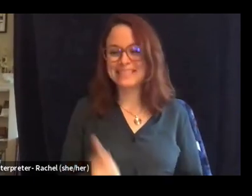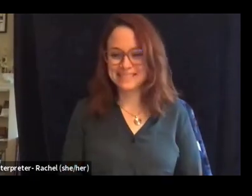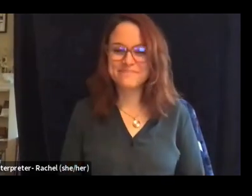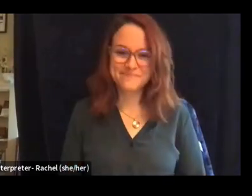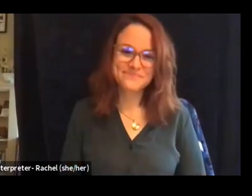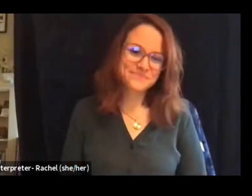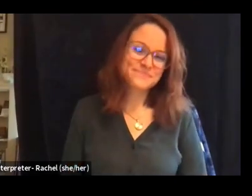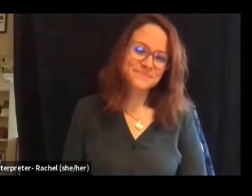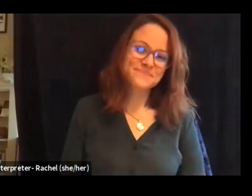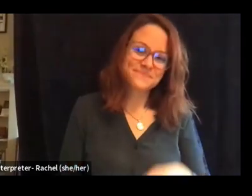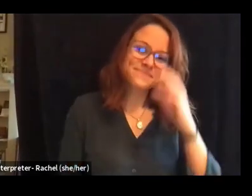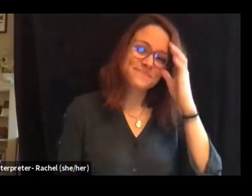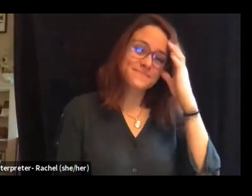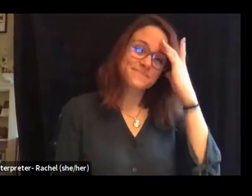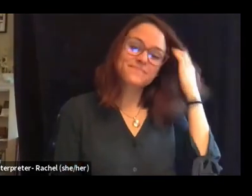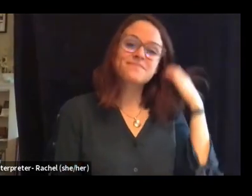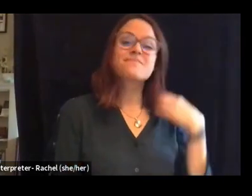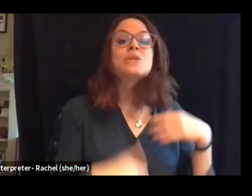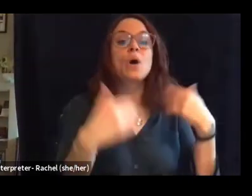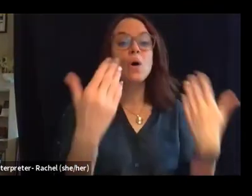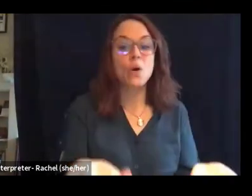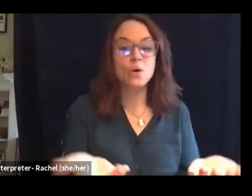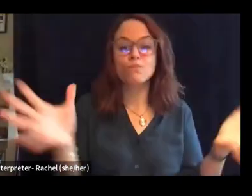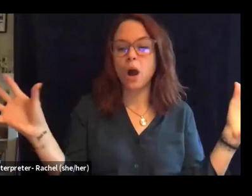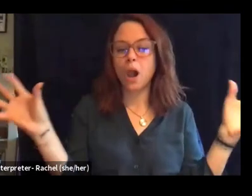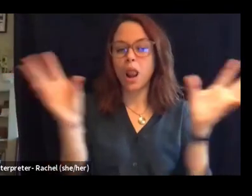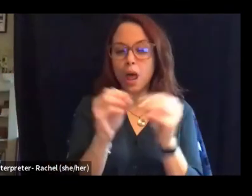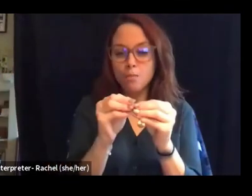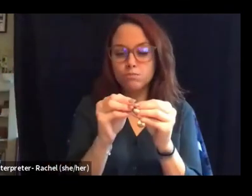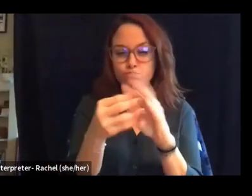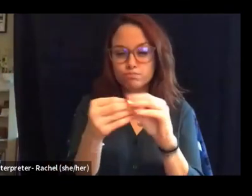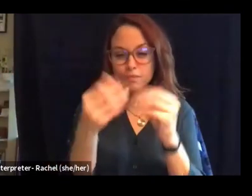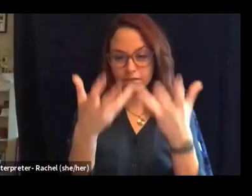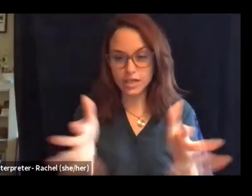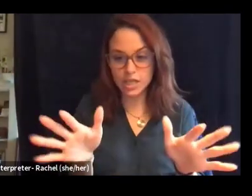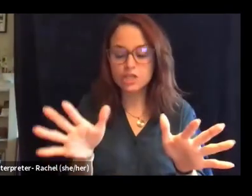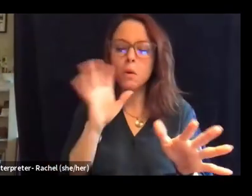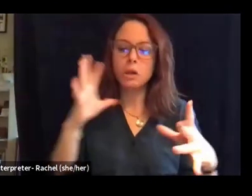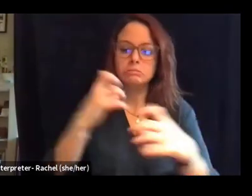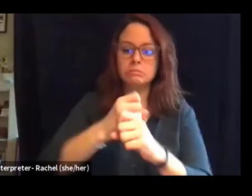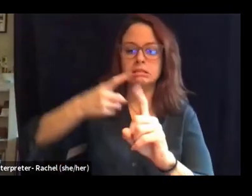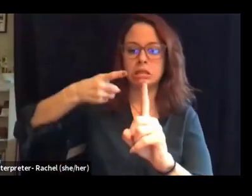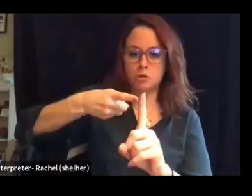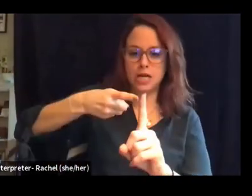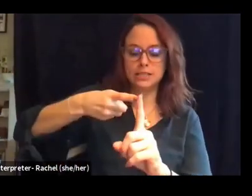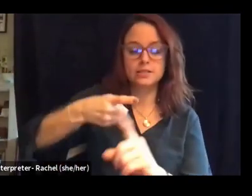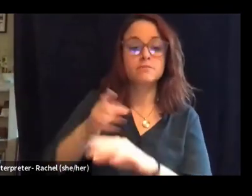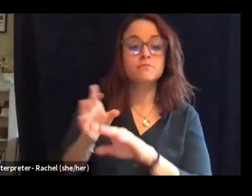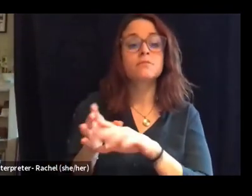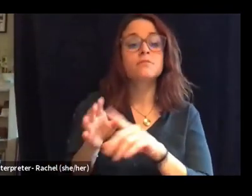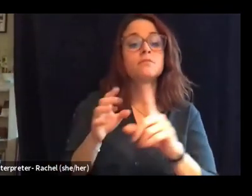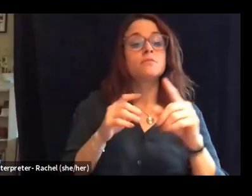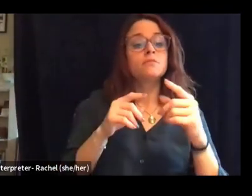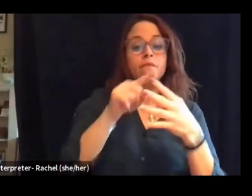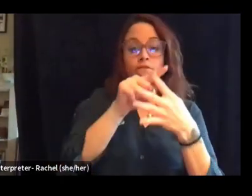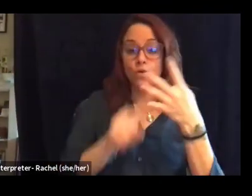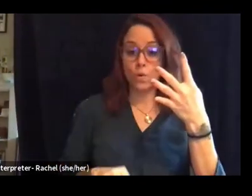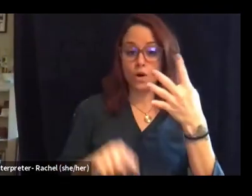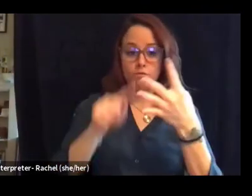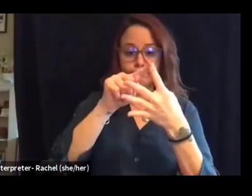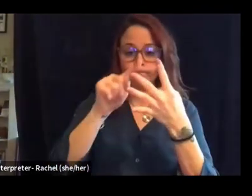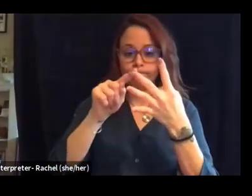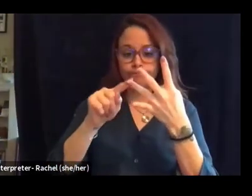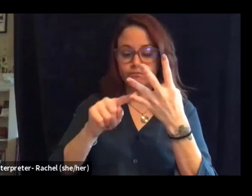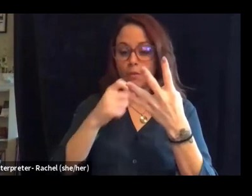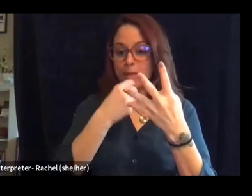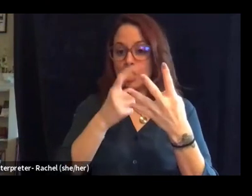So that said, we'll summarize real quick here. What are the 4 things that we need to do to ensure